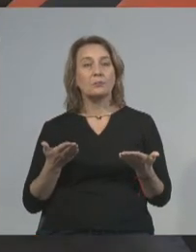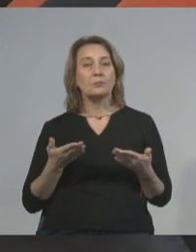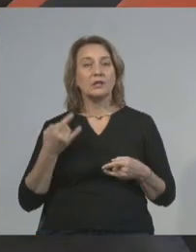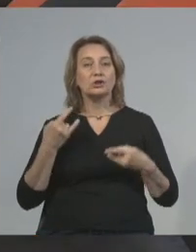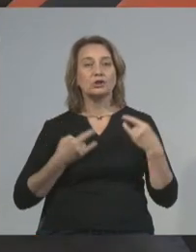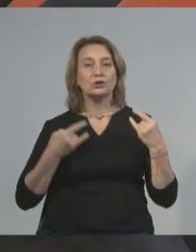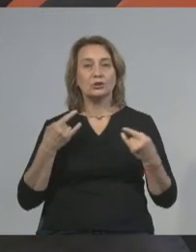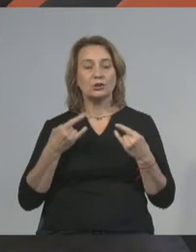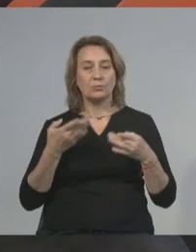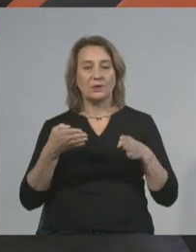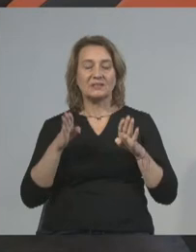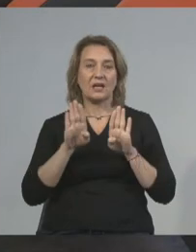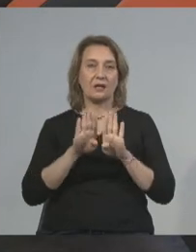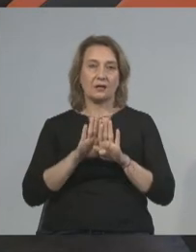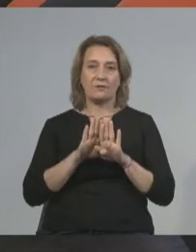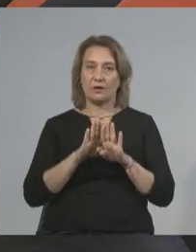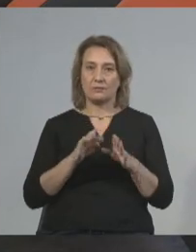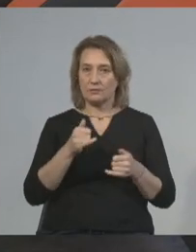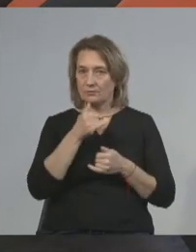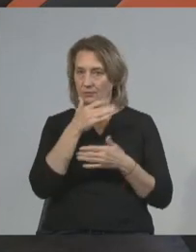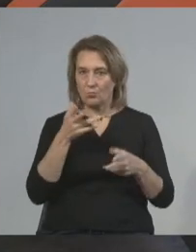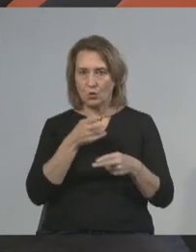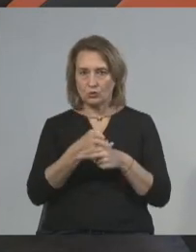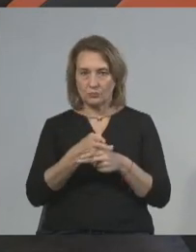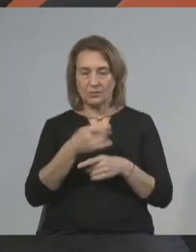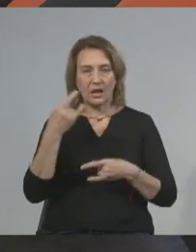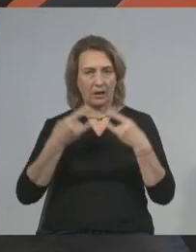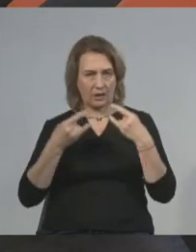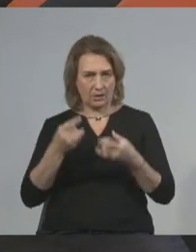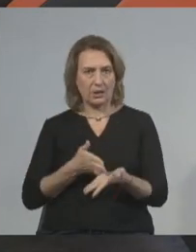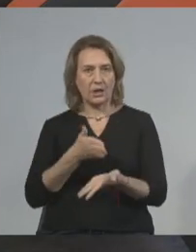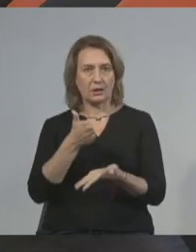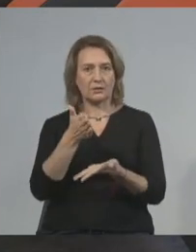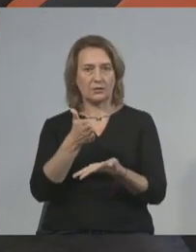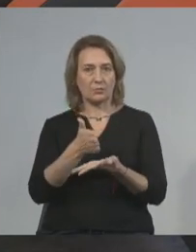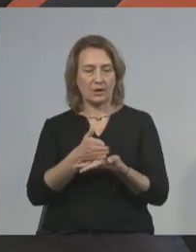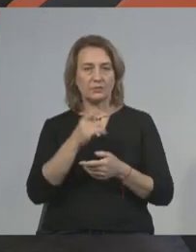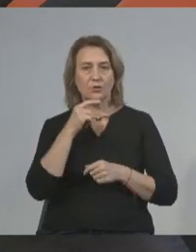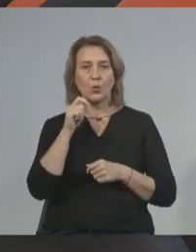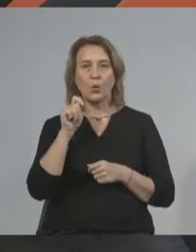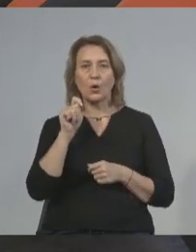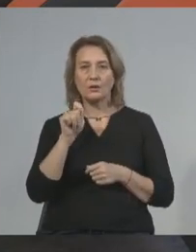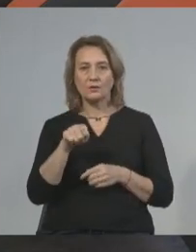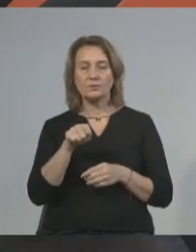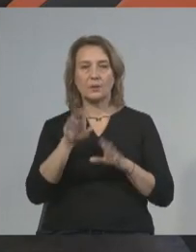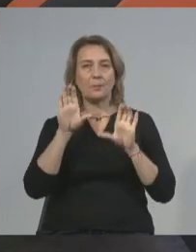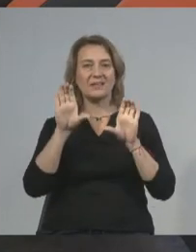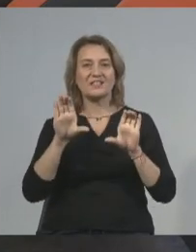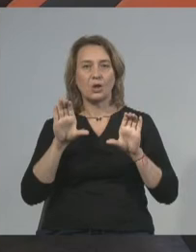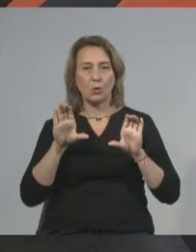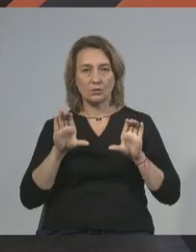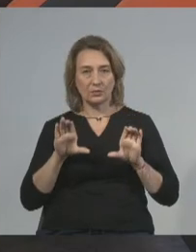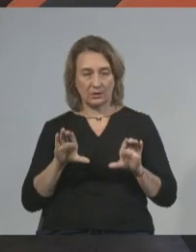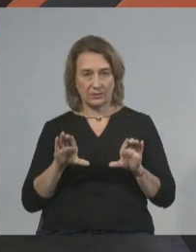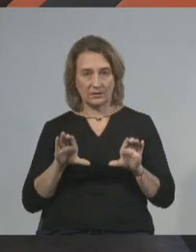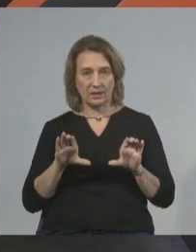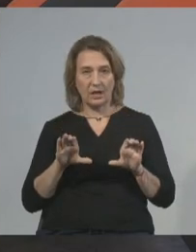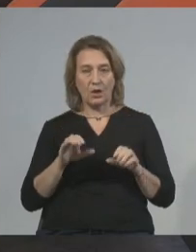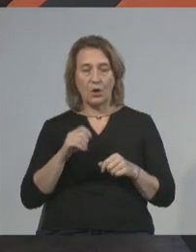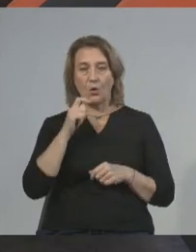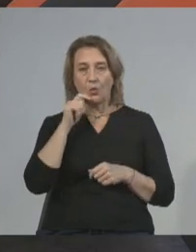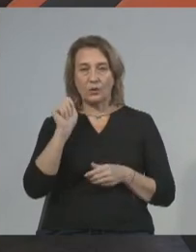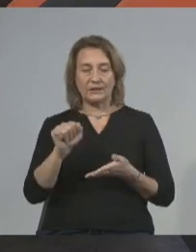trust and somehow we cannot close this channels anymore because they are acting with